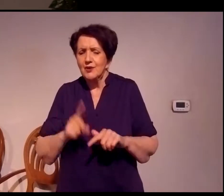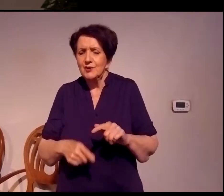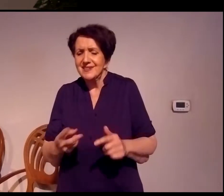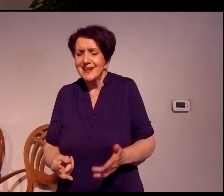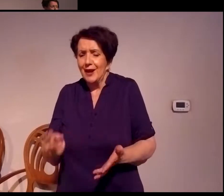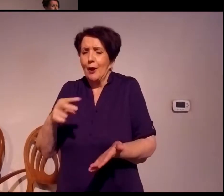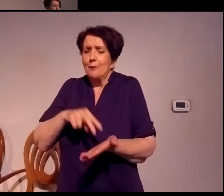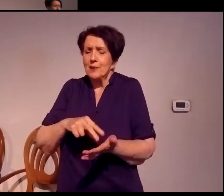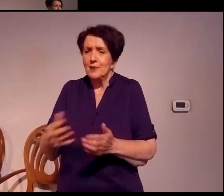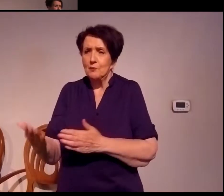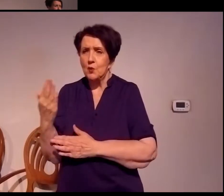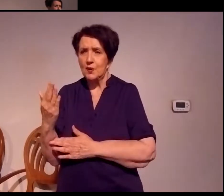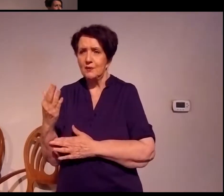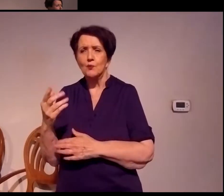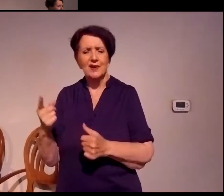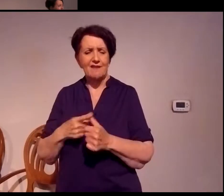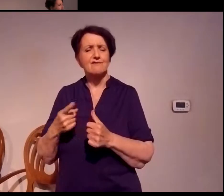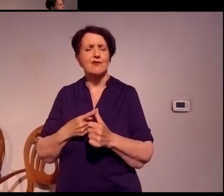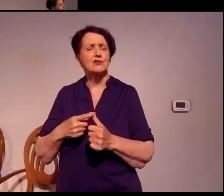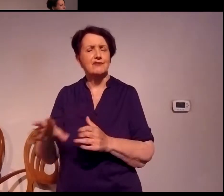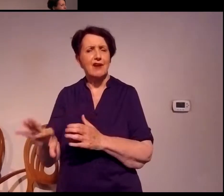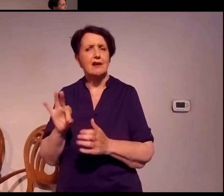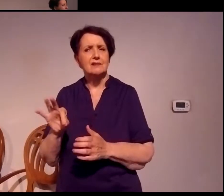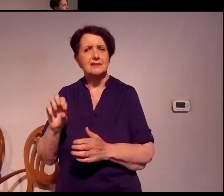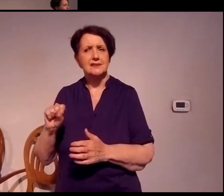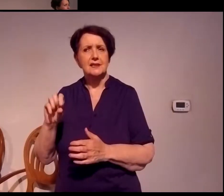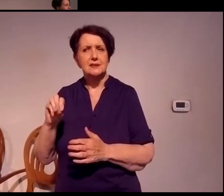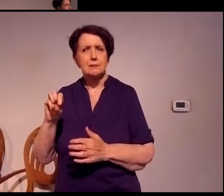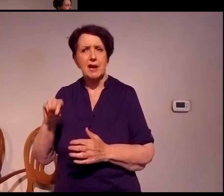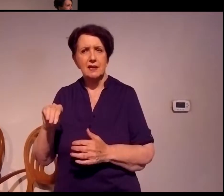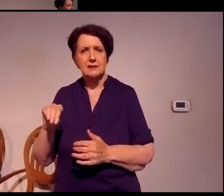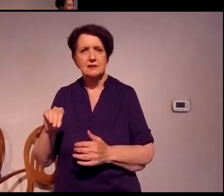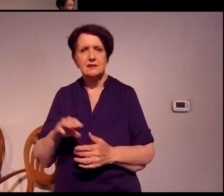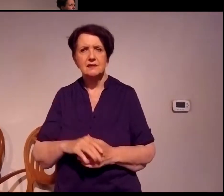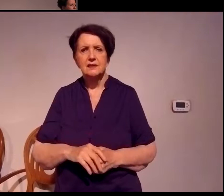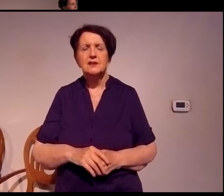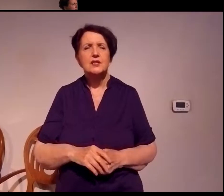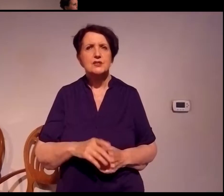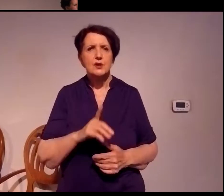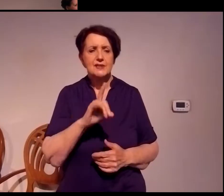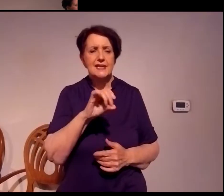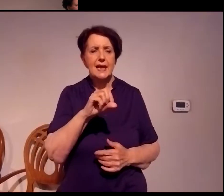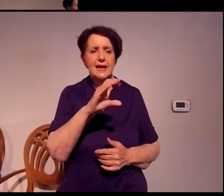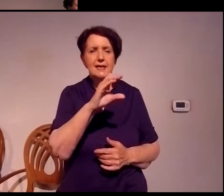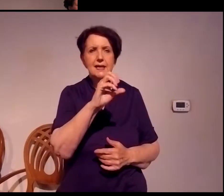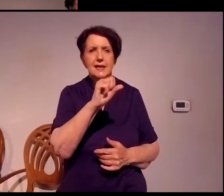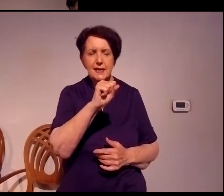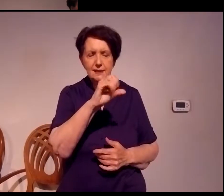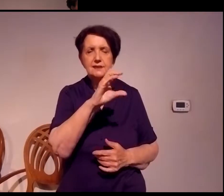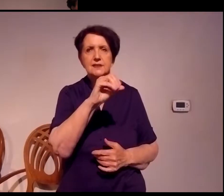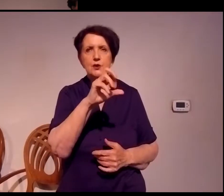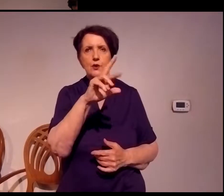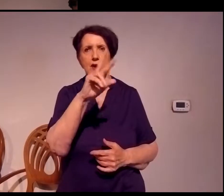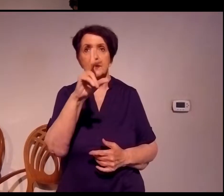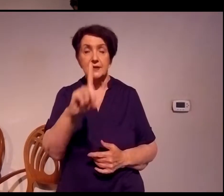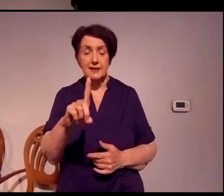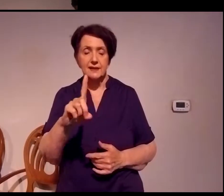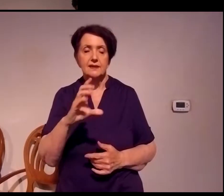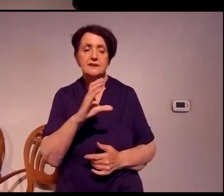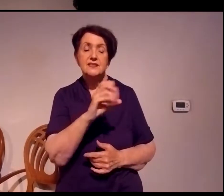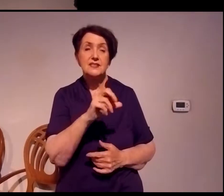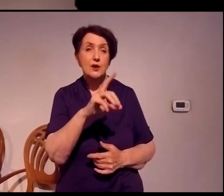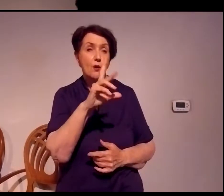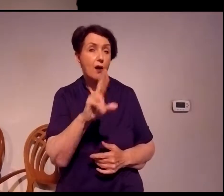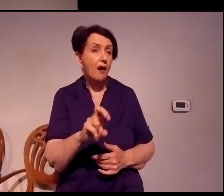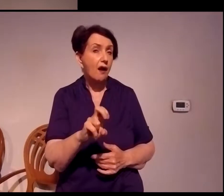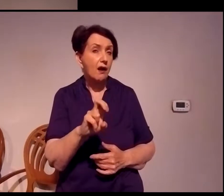right? We're in discord. So the word discord, the C-O-R in the word comes from the French,